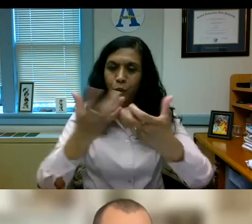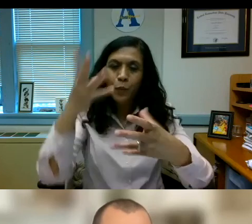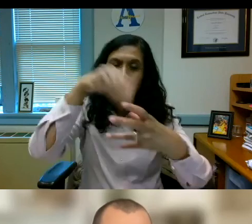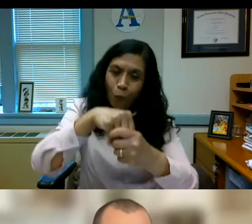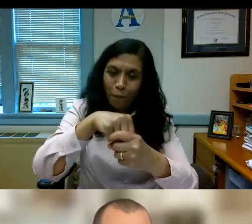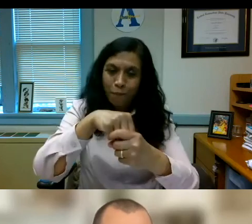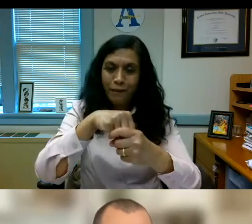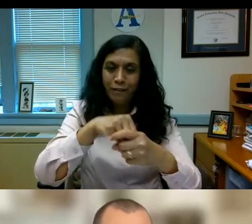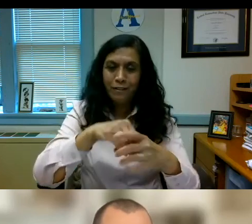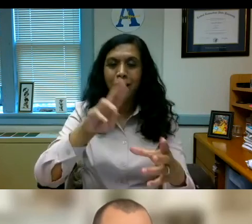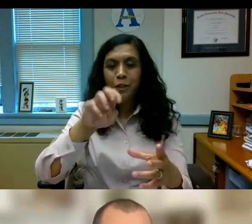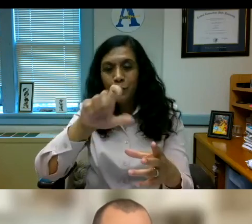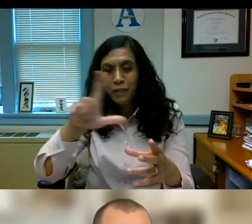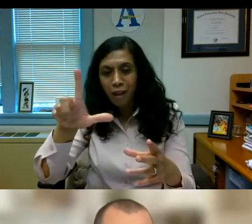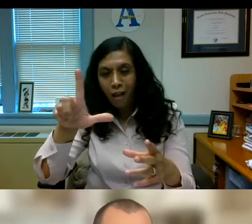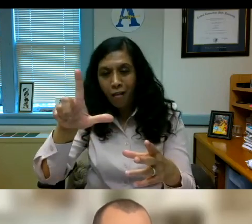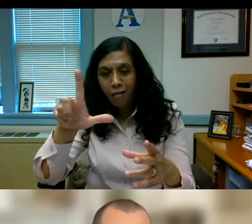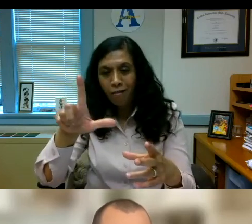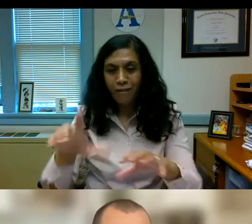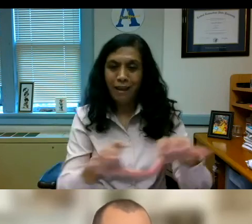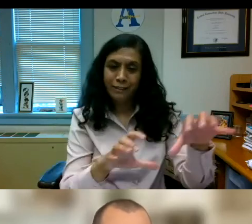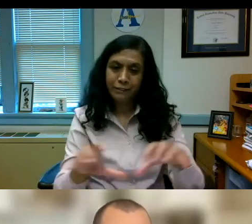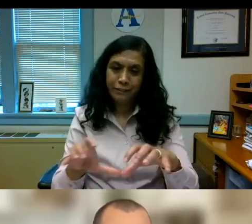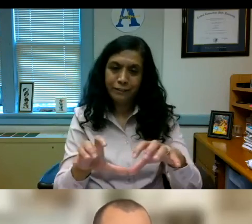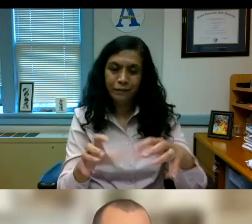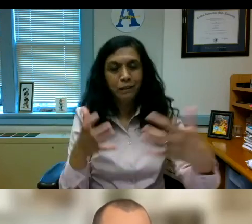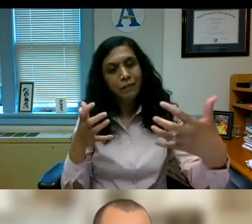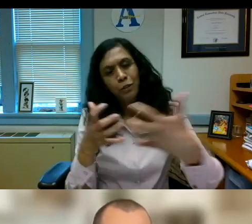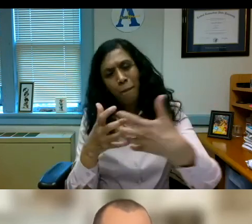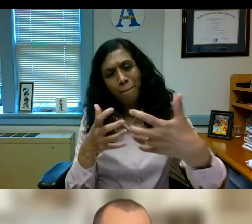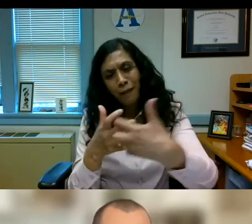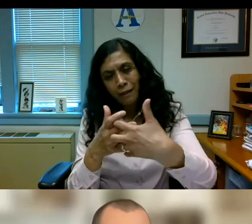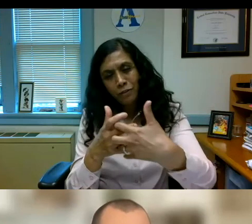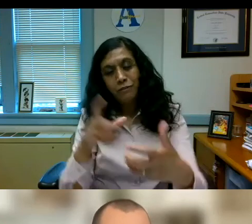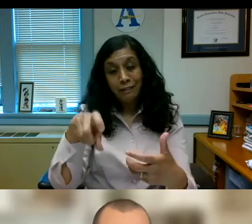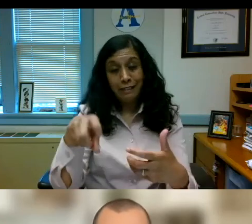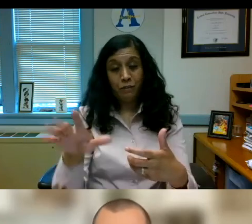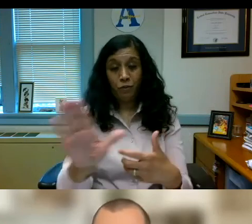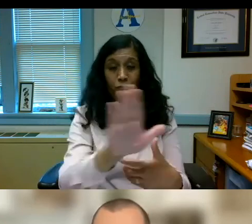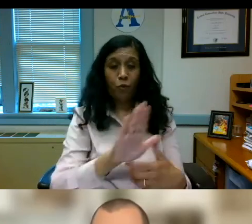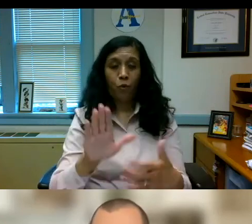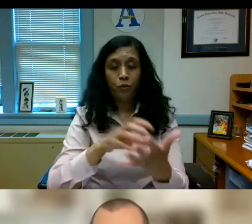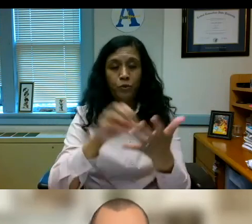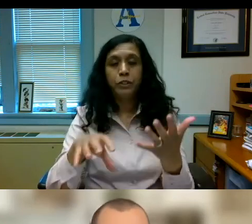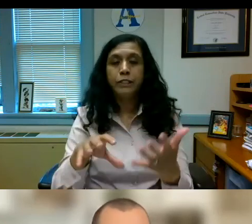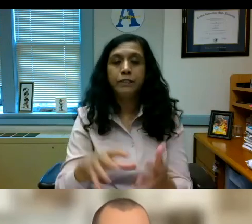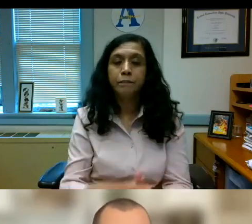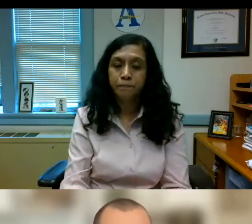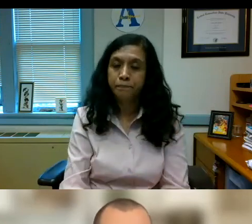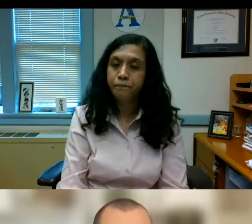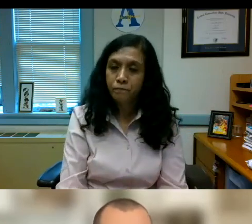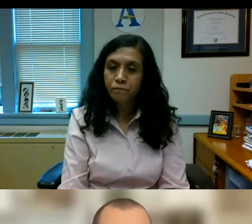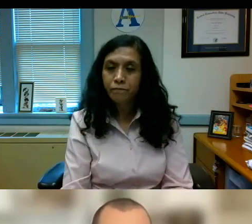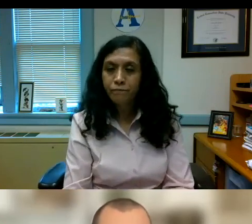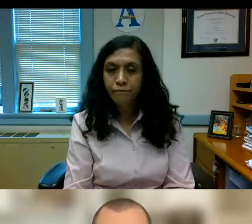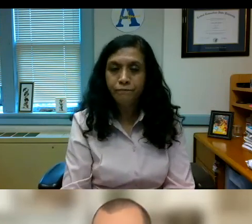down similar goals and include UDL activities and making sure that